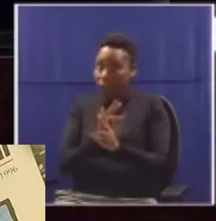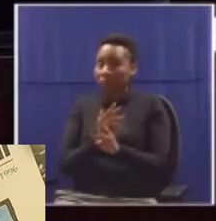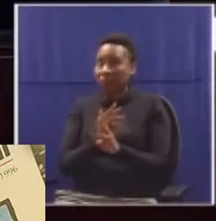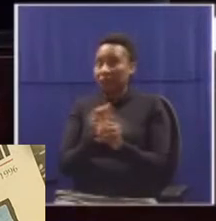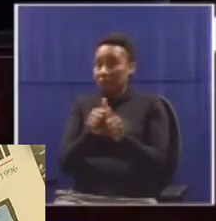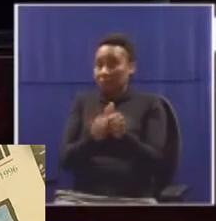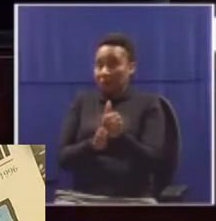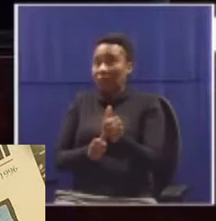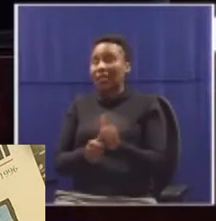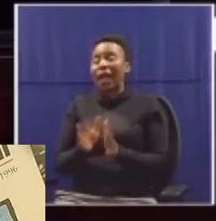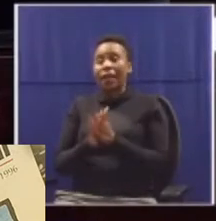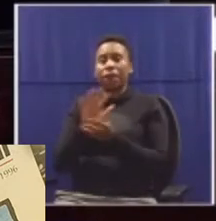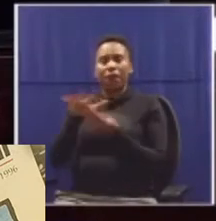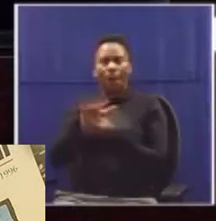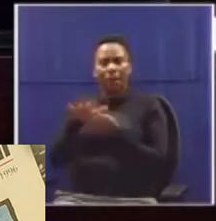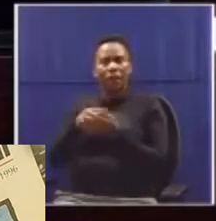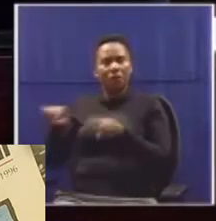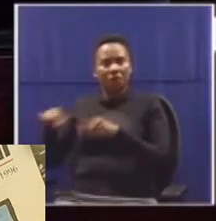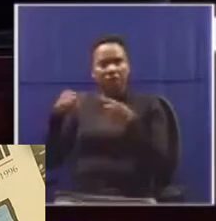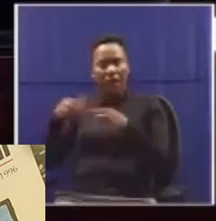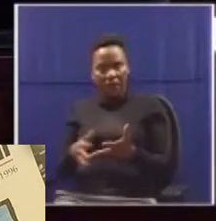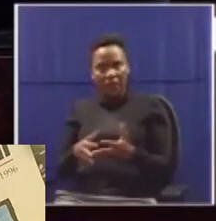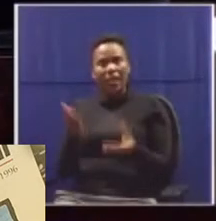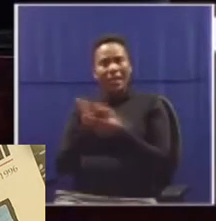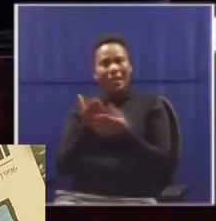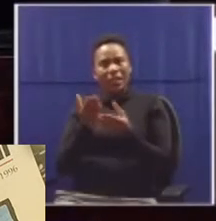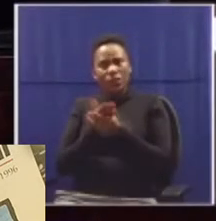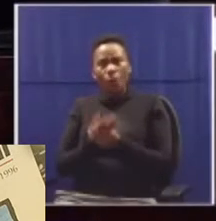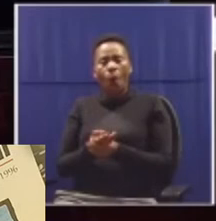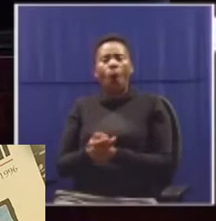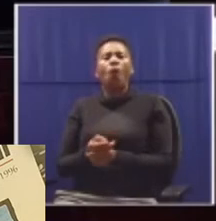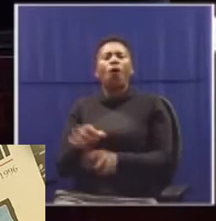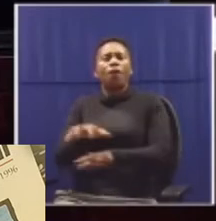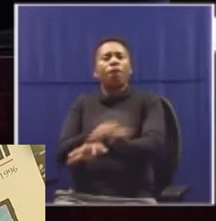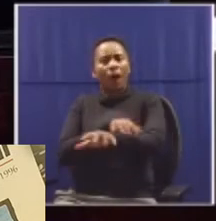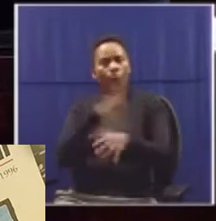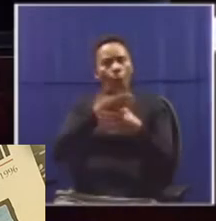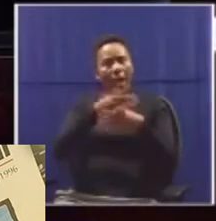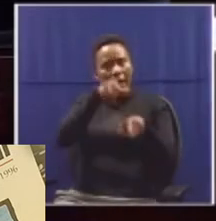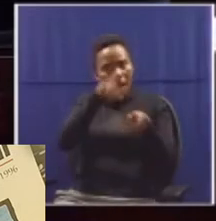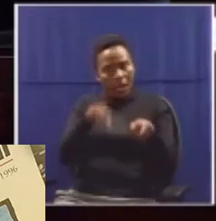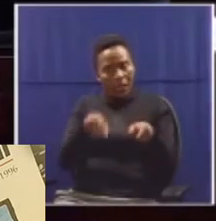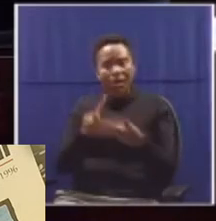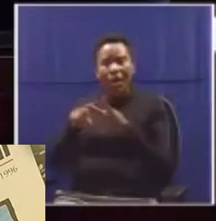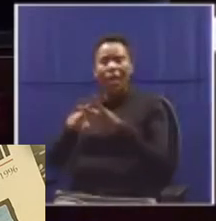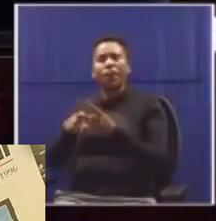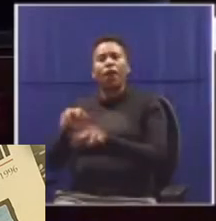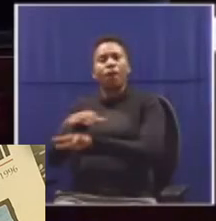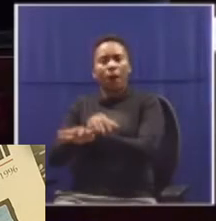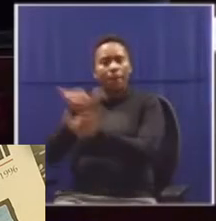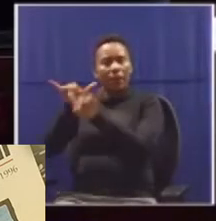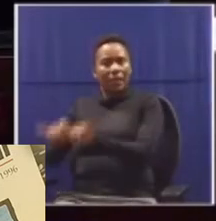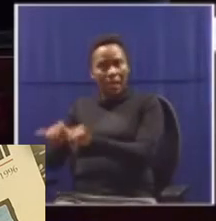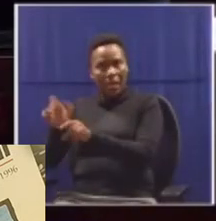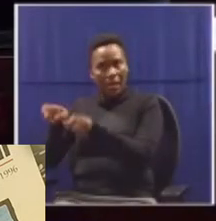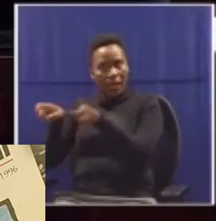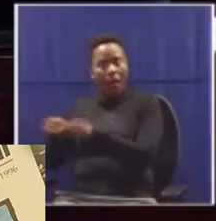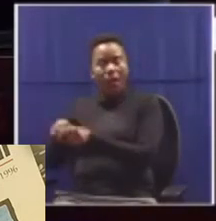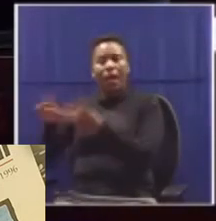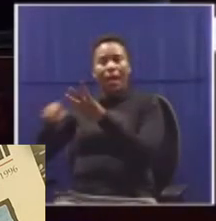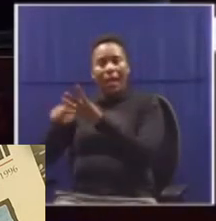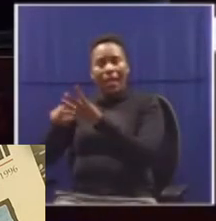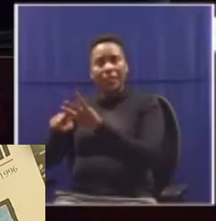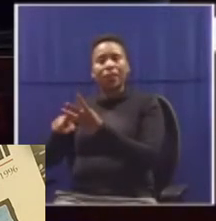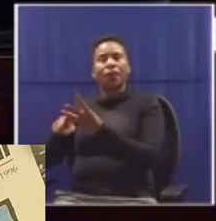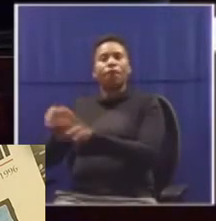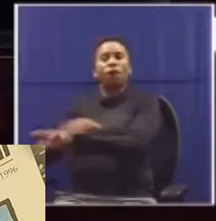areas and cases of eviction of Farm Workers and farm dwellers by racist Farmers need urgent attention of progressive lawyers so